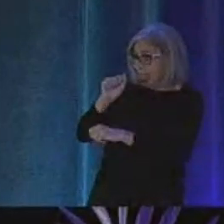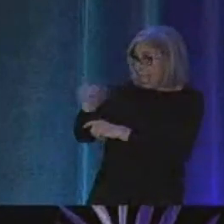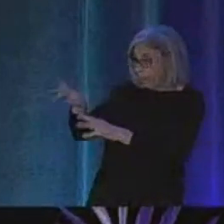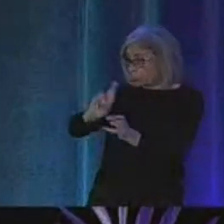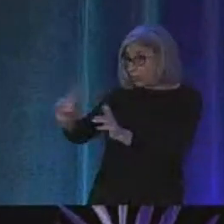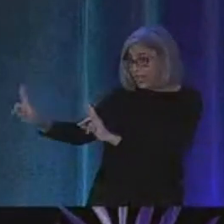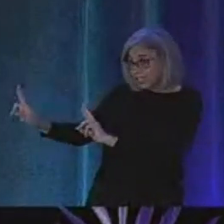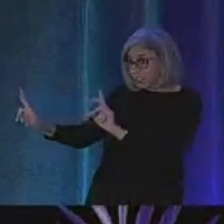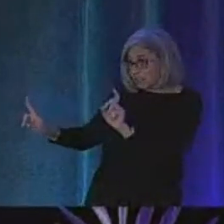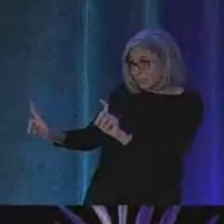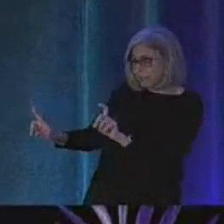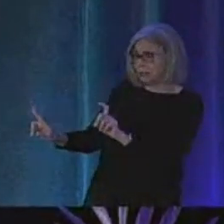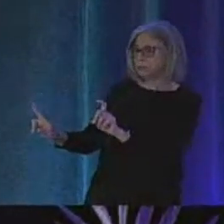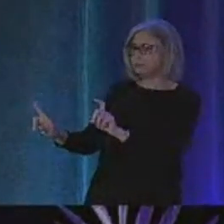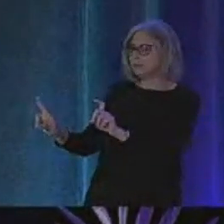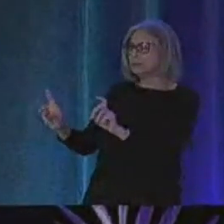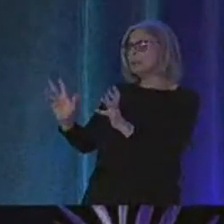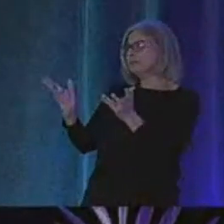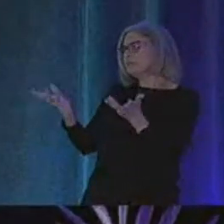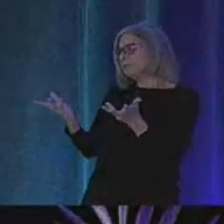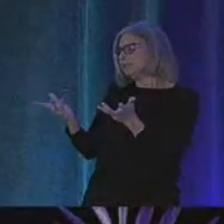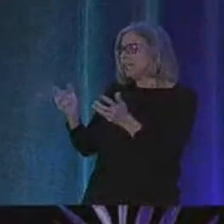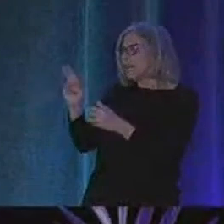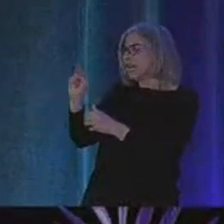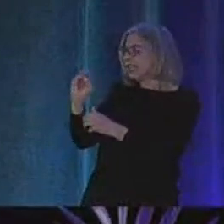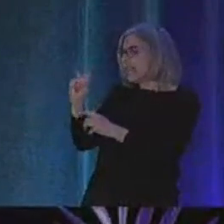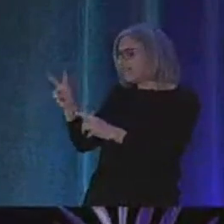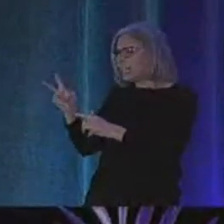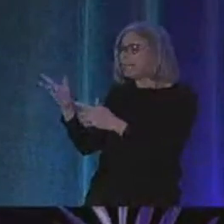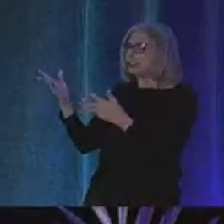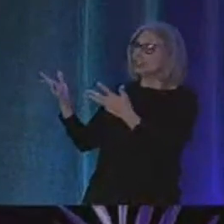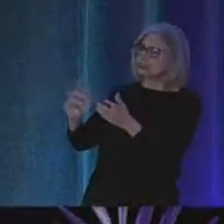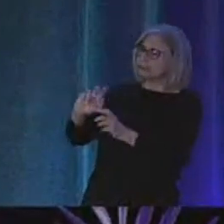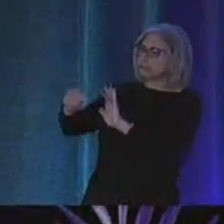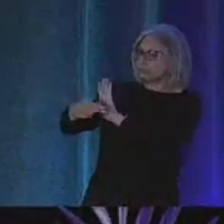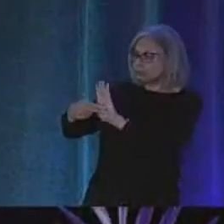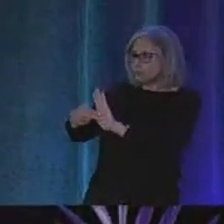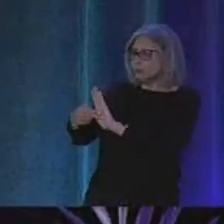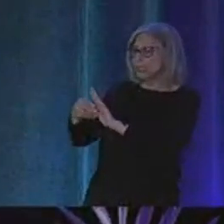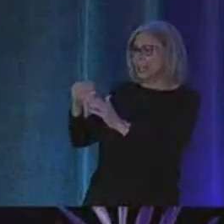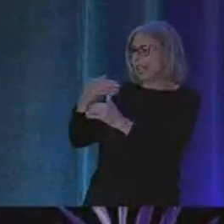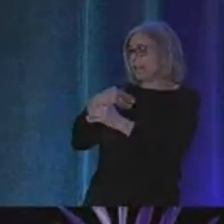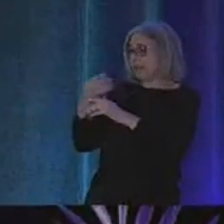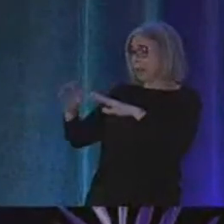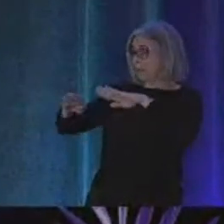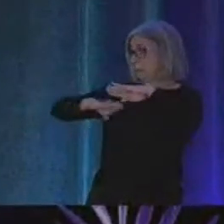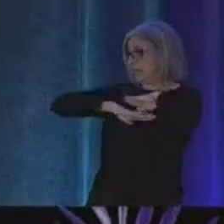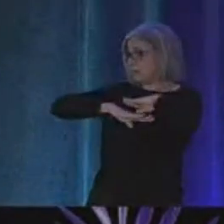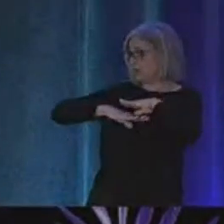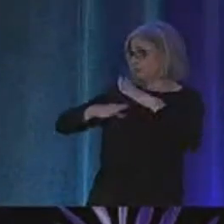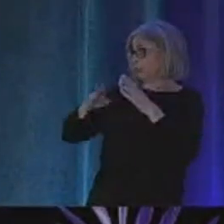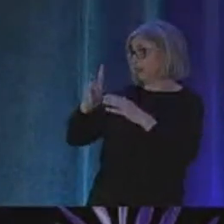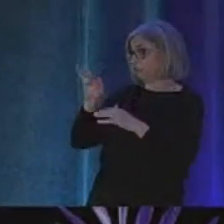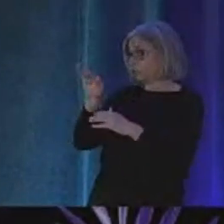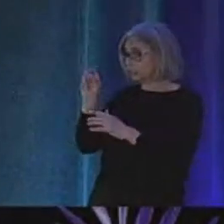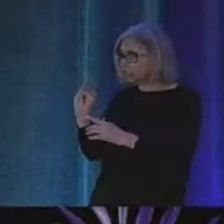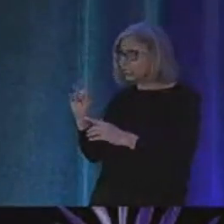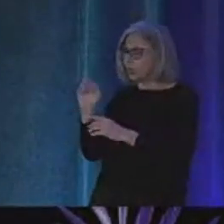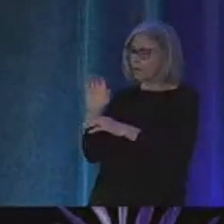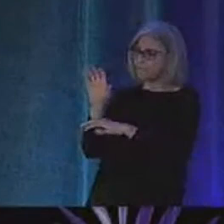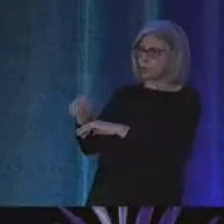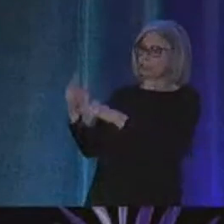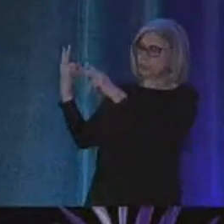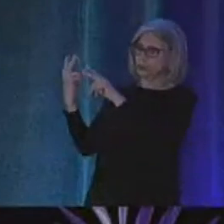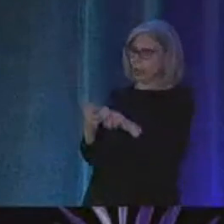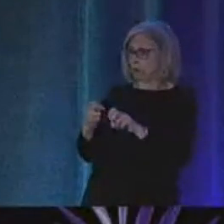ready? Give it a certain navigation, or have I met a minimum version, or do I want to force them to